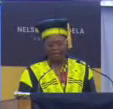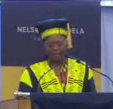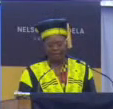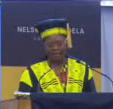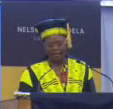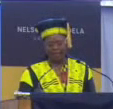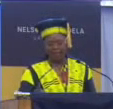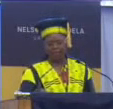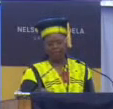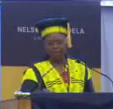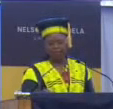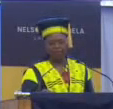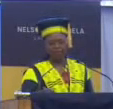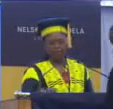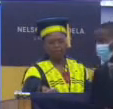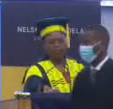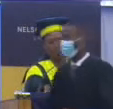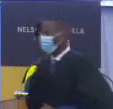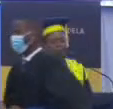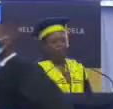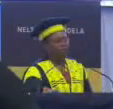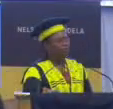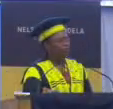Xolelani Gazi.